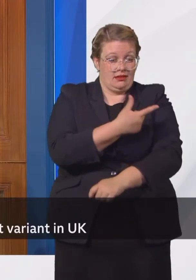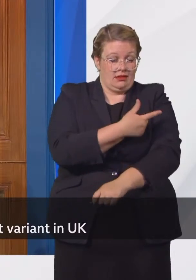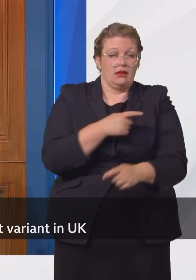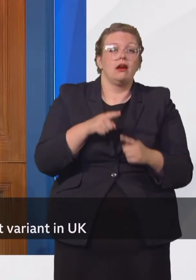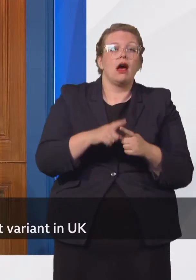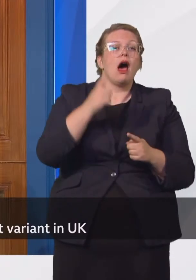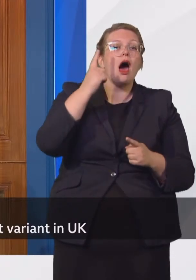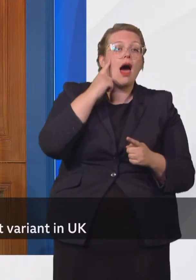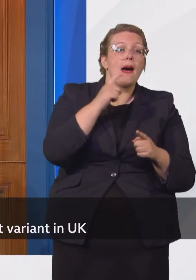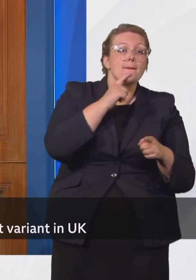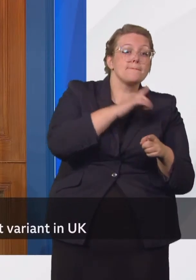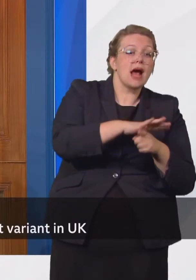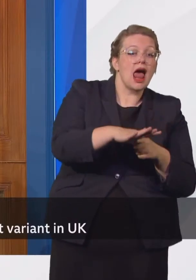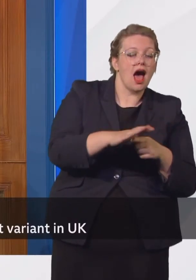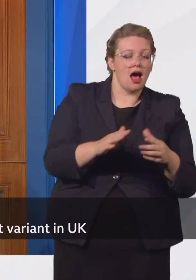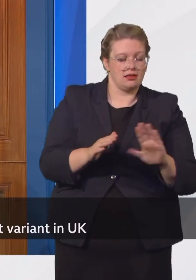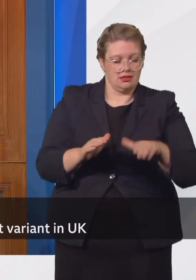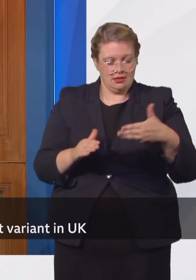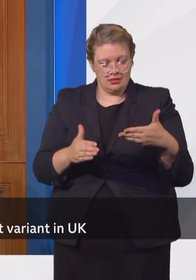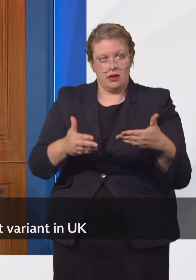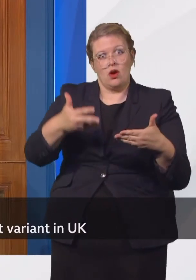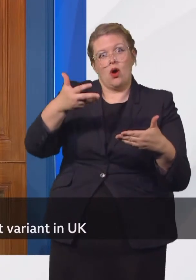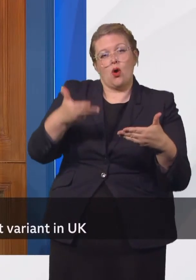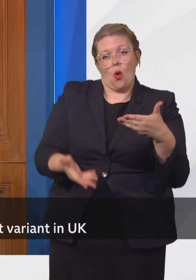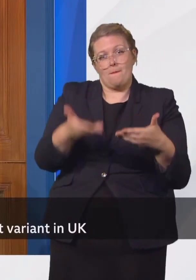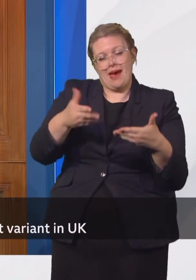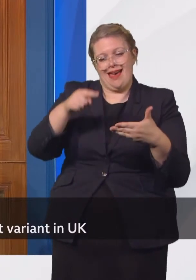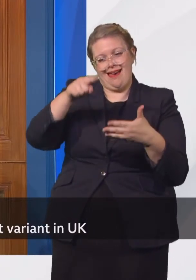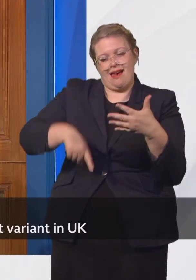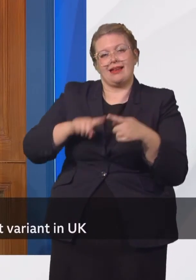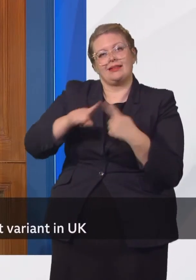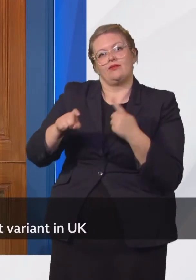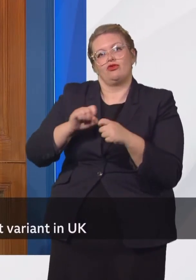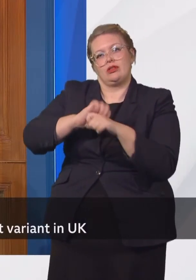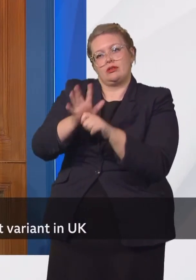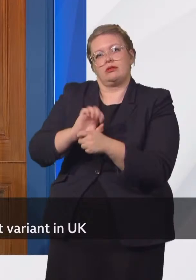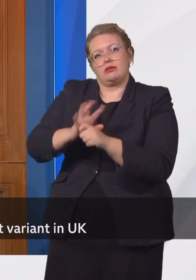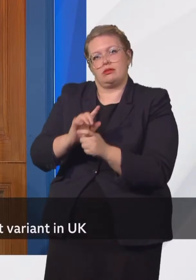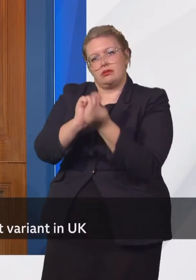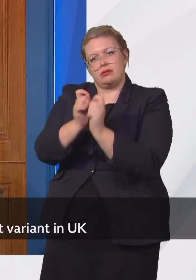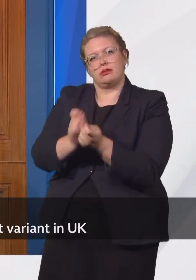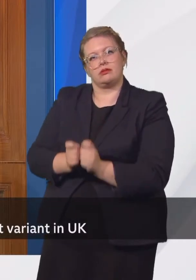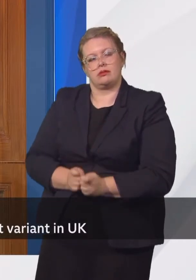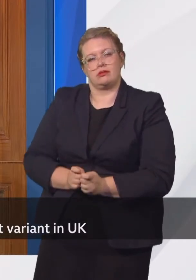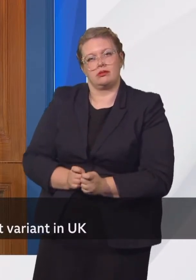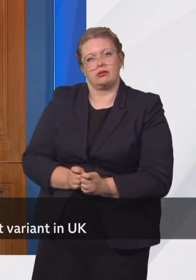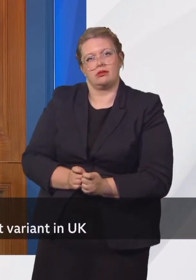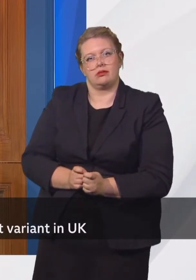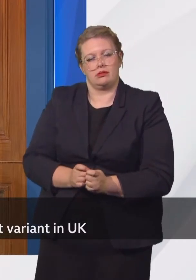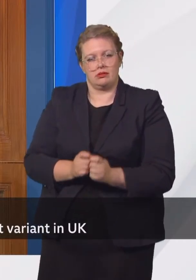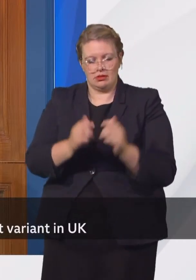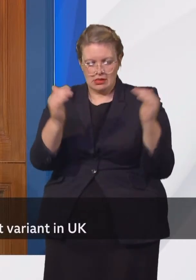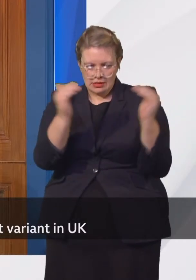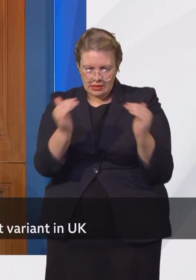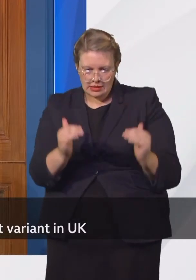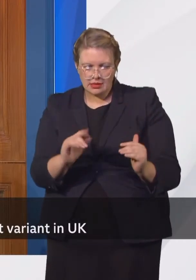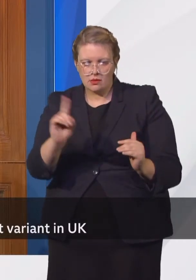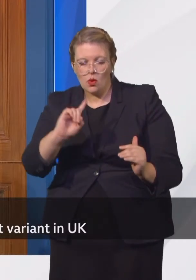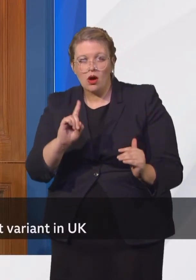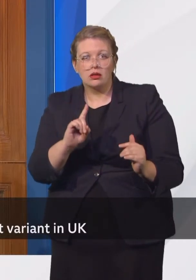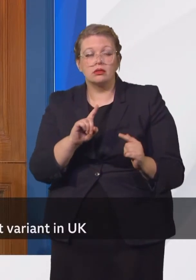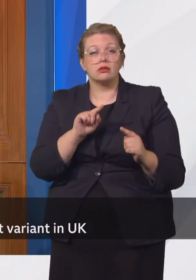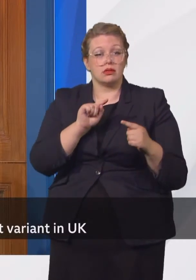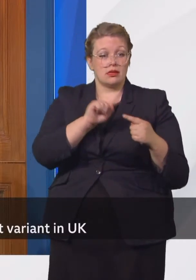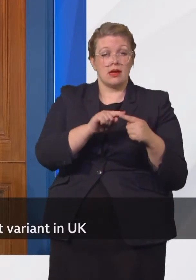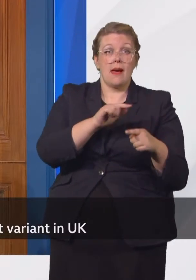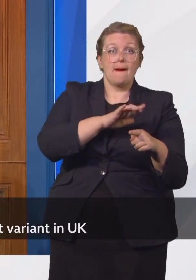serum, against a range of different viruses. And if the antibodies neutralize the